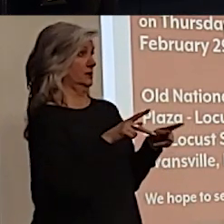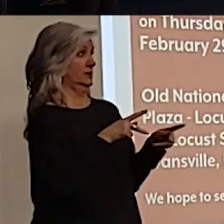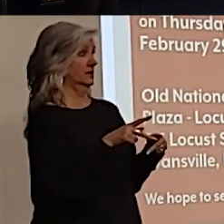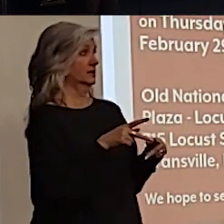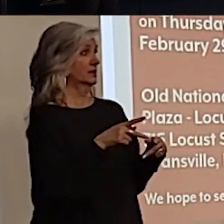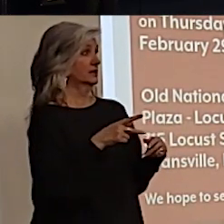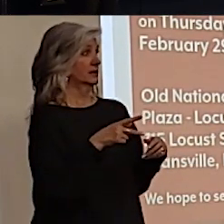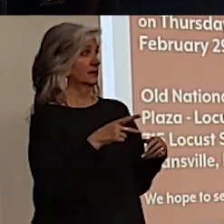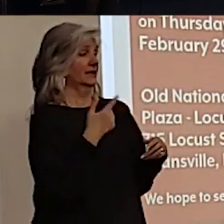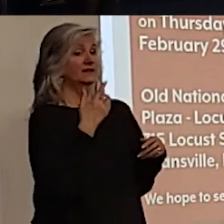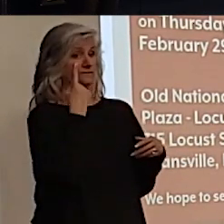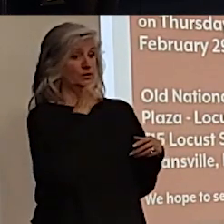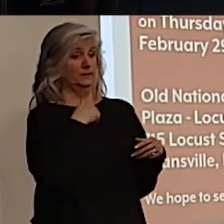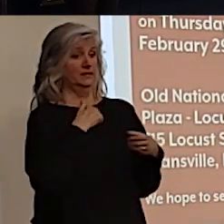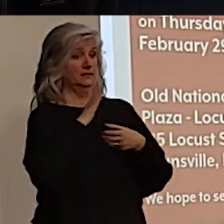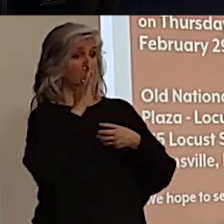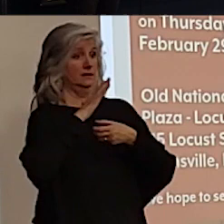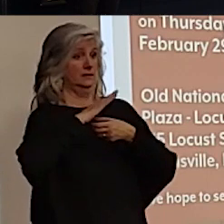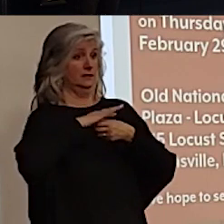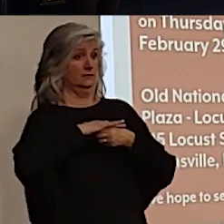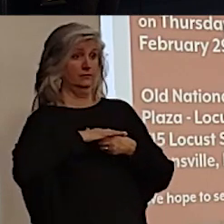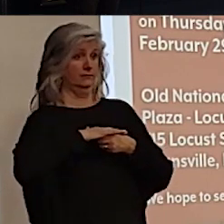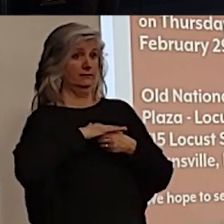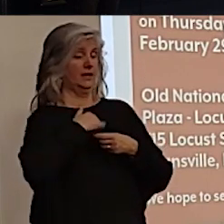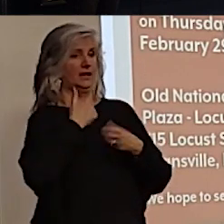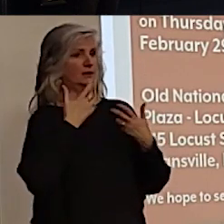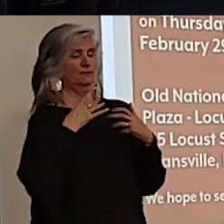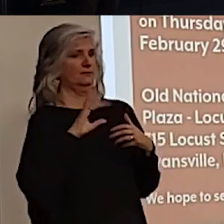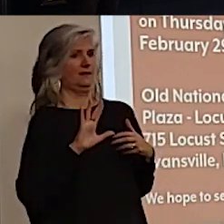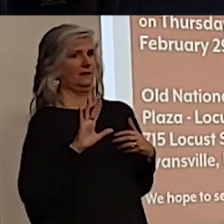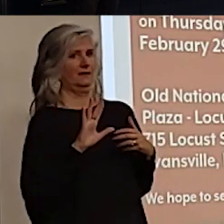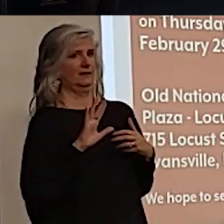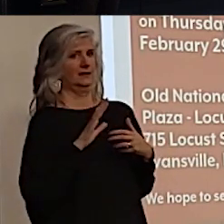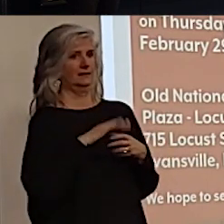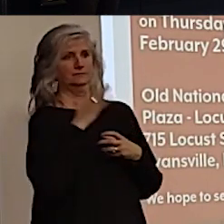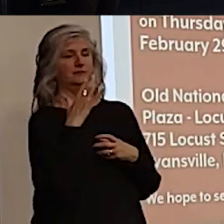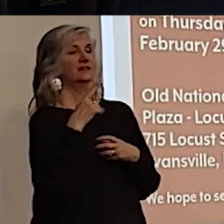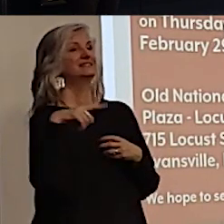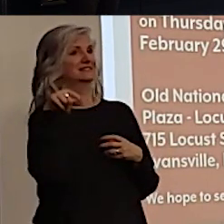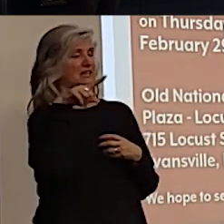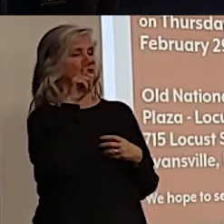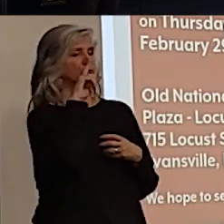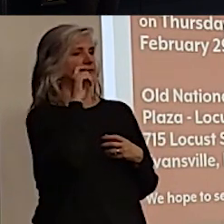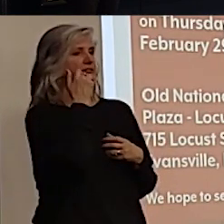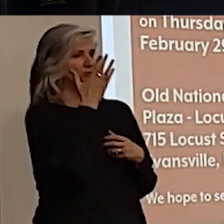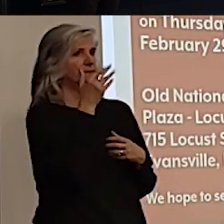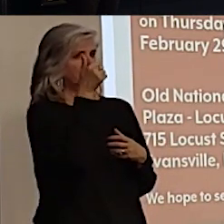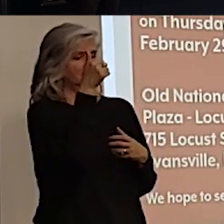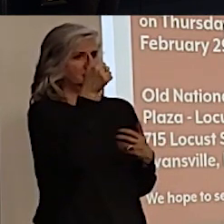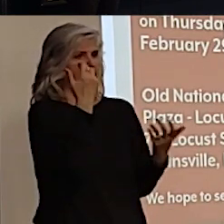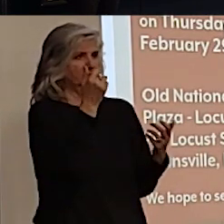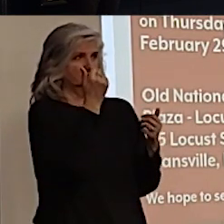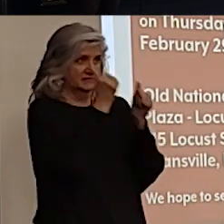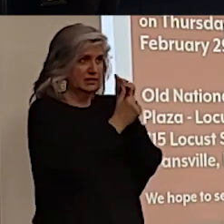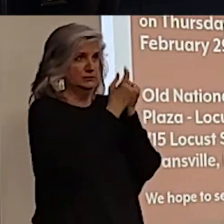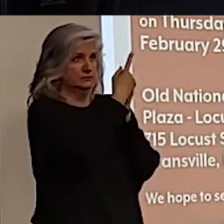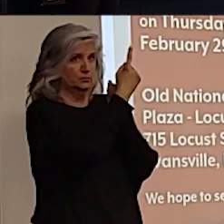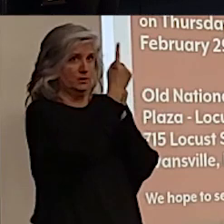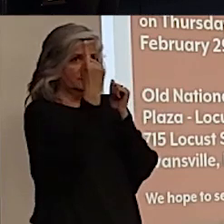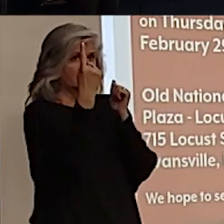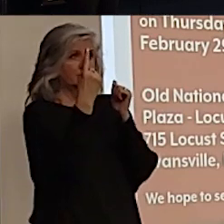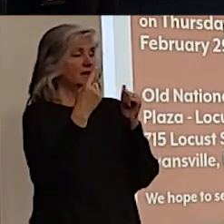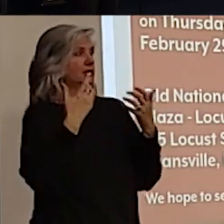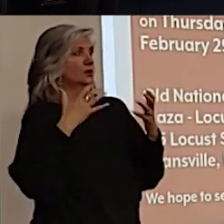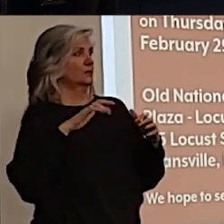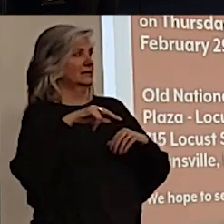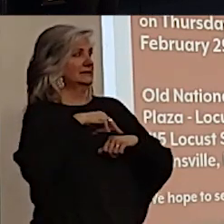holding my temper is not something I like to do. They should be ashamed of themselves, every single one of them. And I don't want to